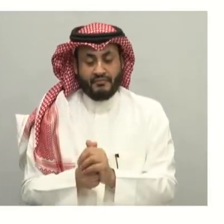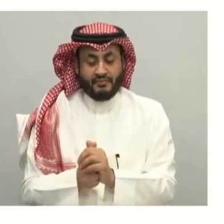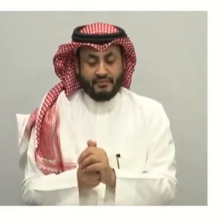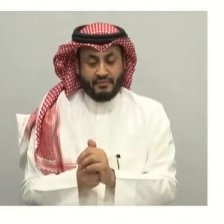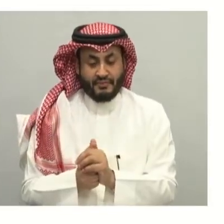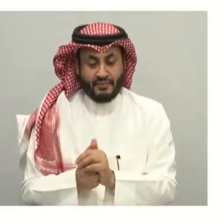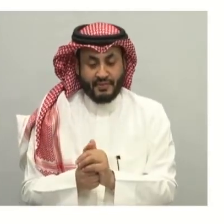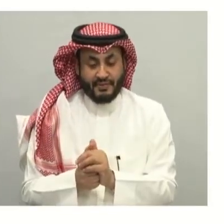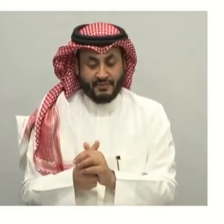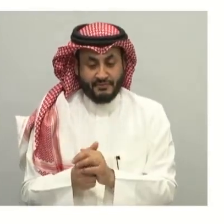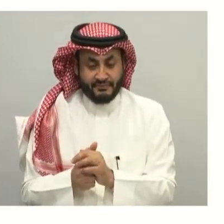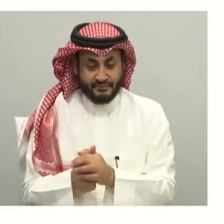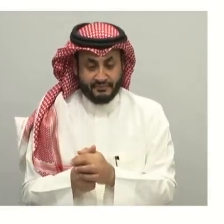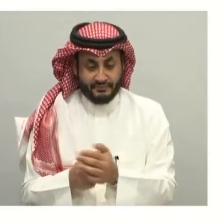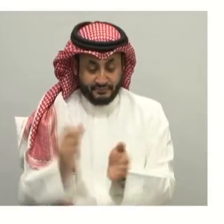picture.